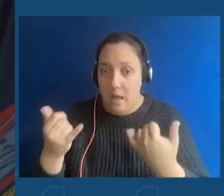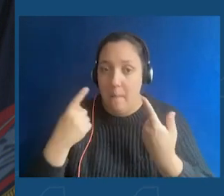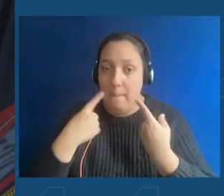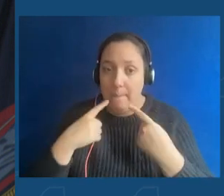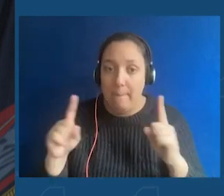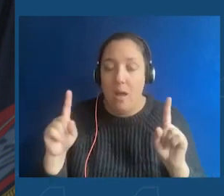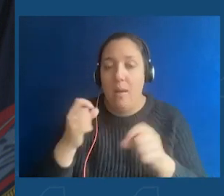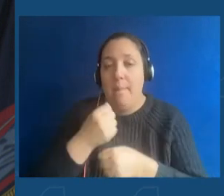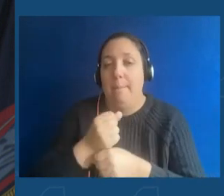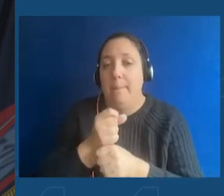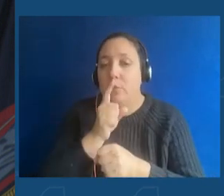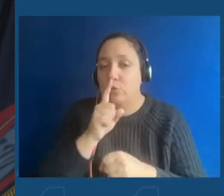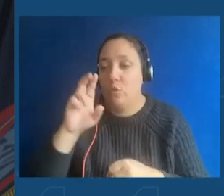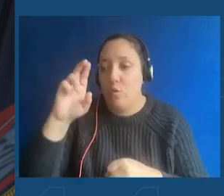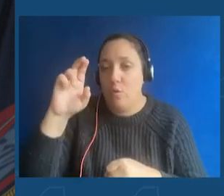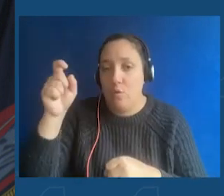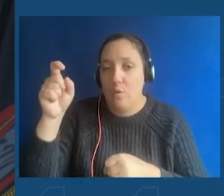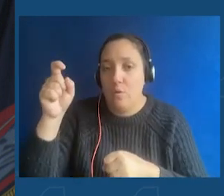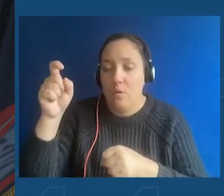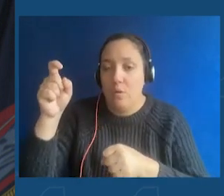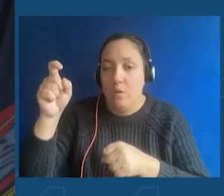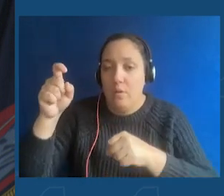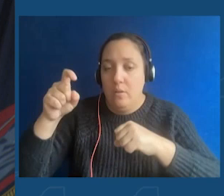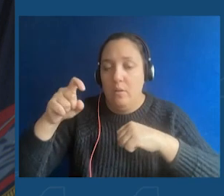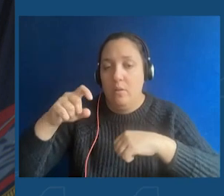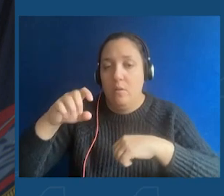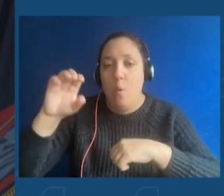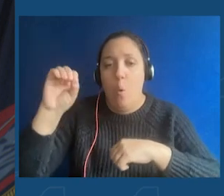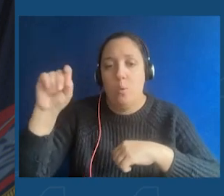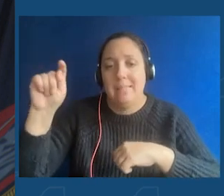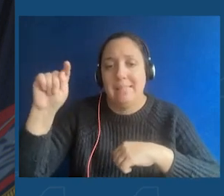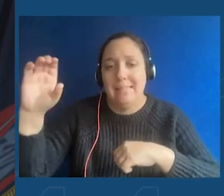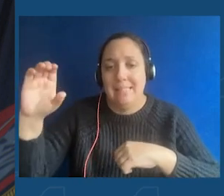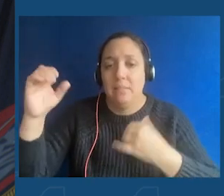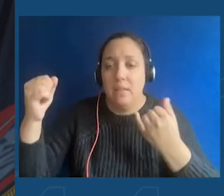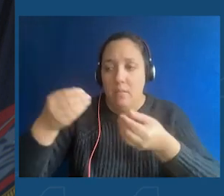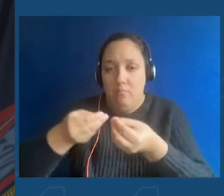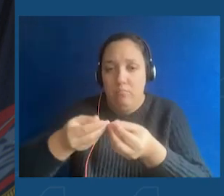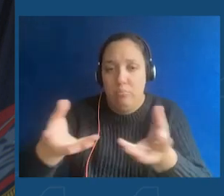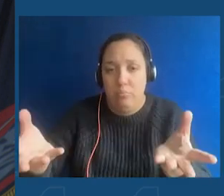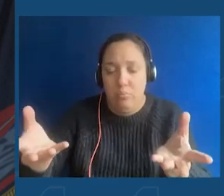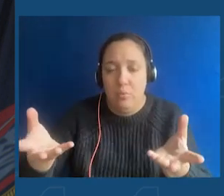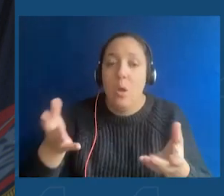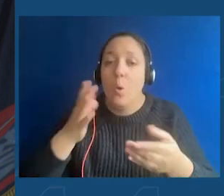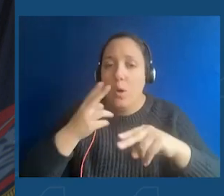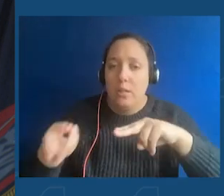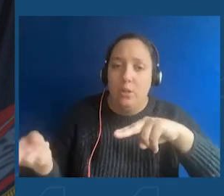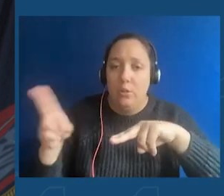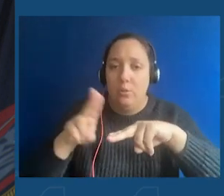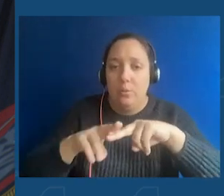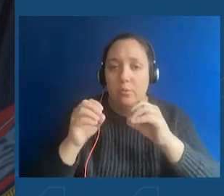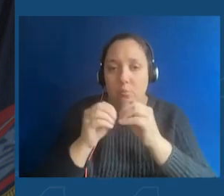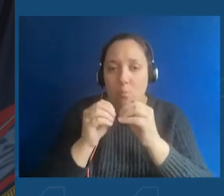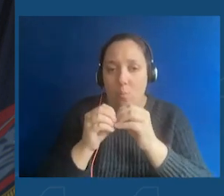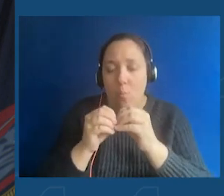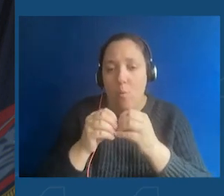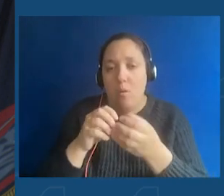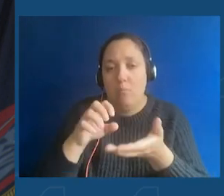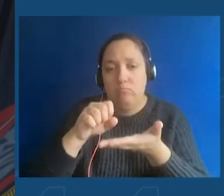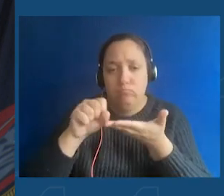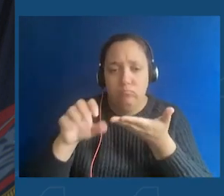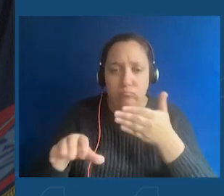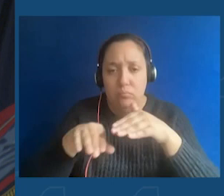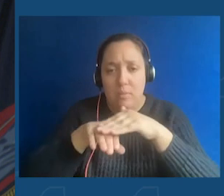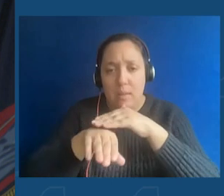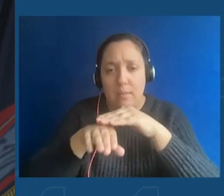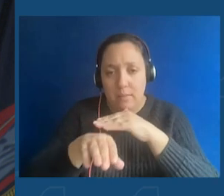can dispense contraception over the counter. This will dramatically increase birth control access for every New Yorker, but especially